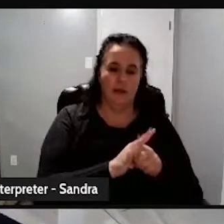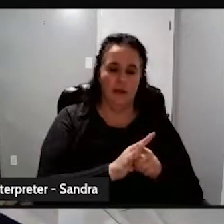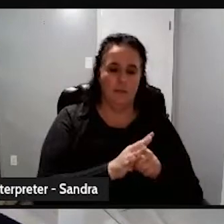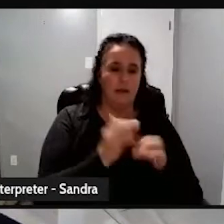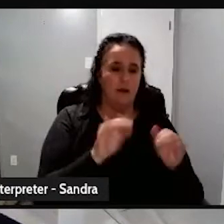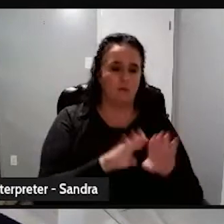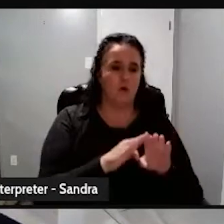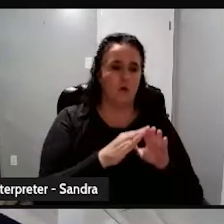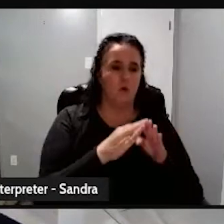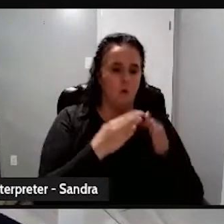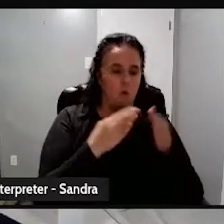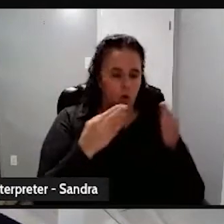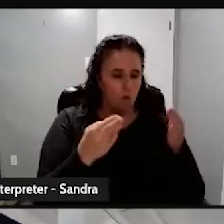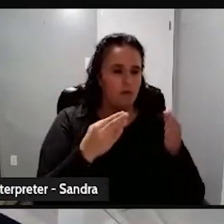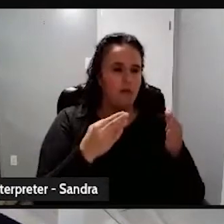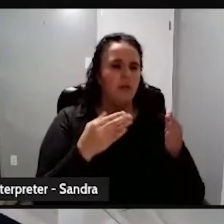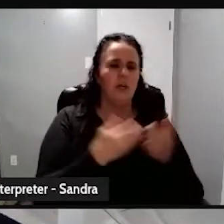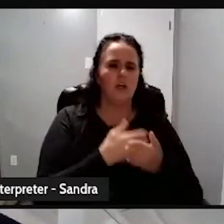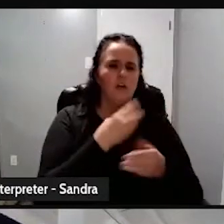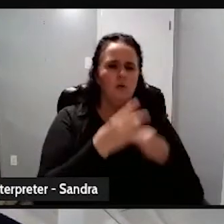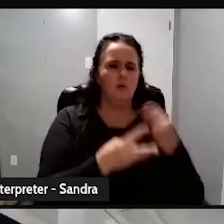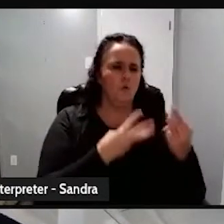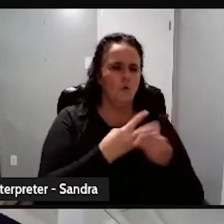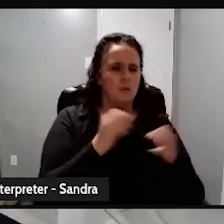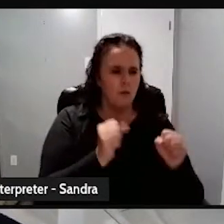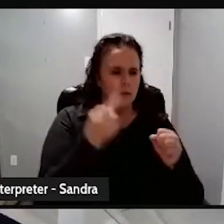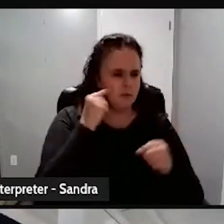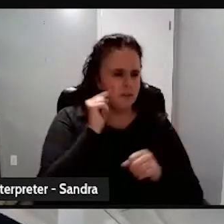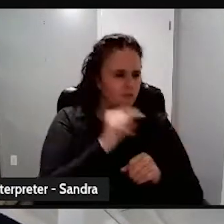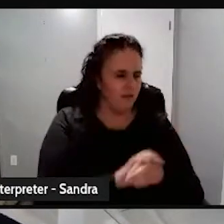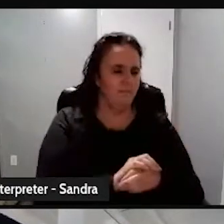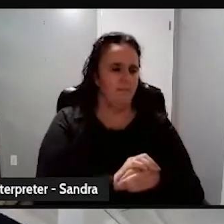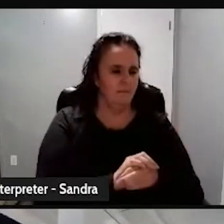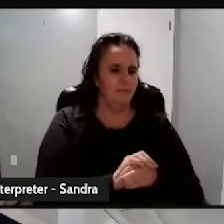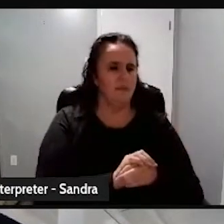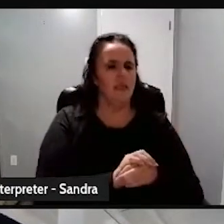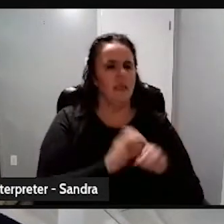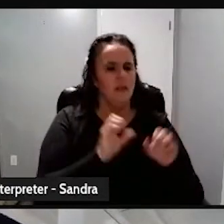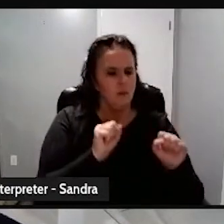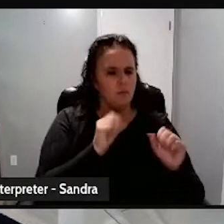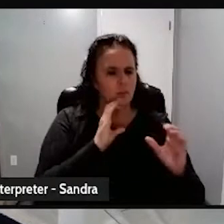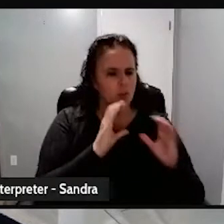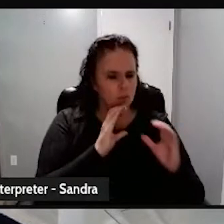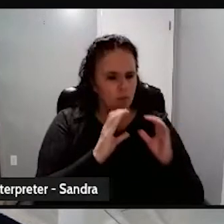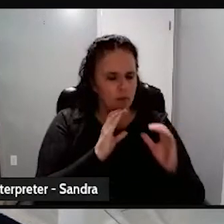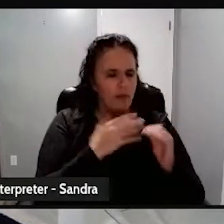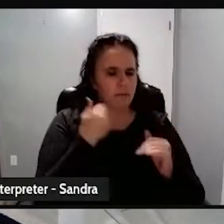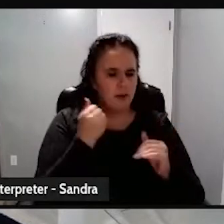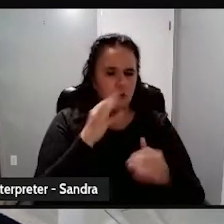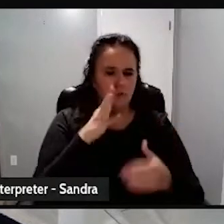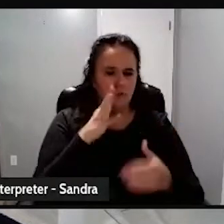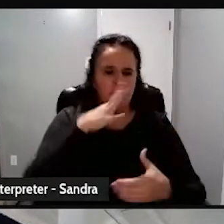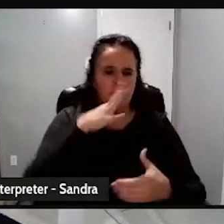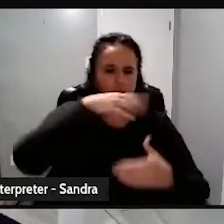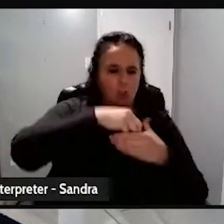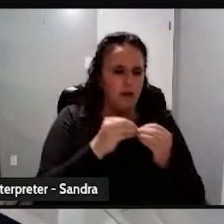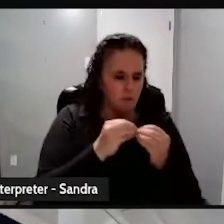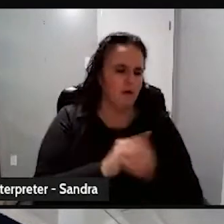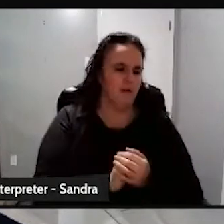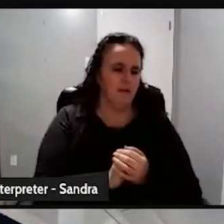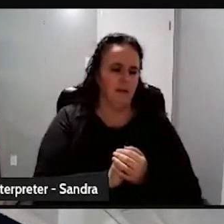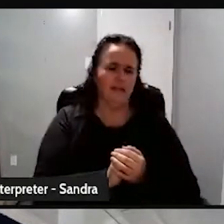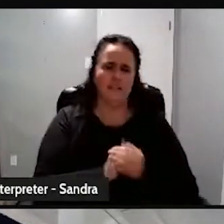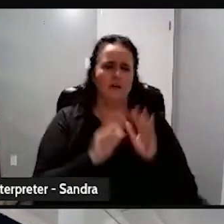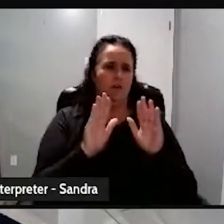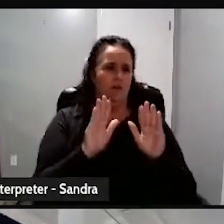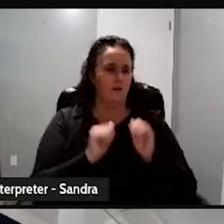new vistas and possibilities for them, I think is very important in terms of truly democratizing